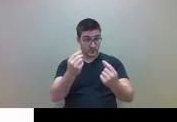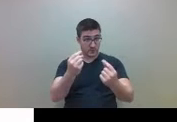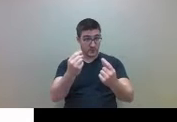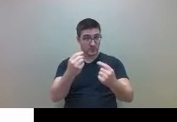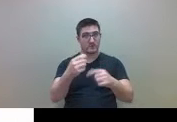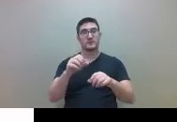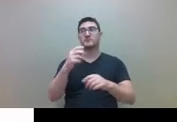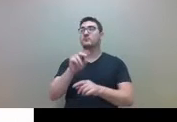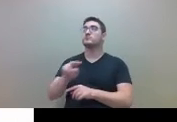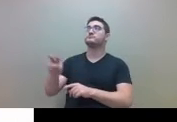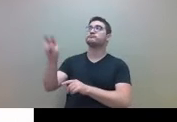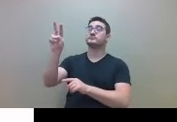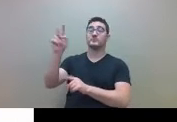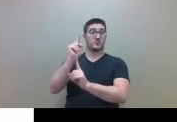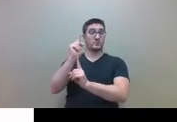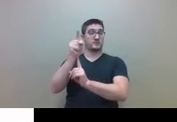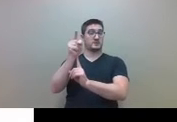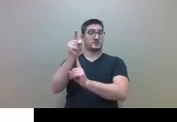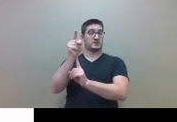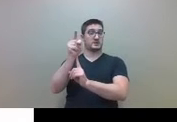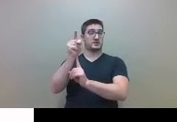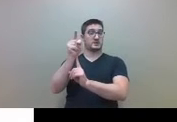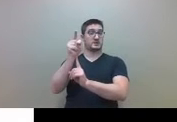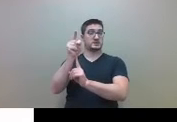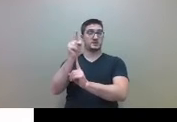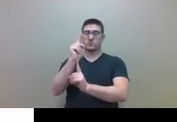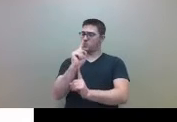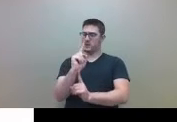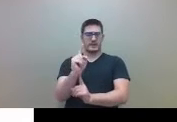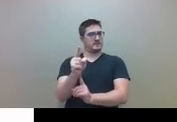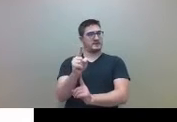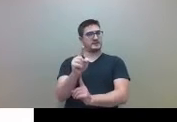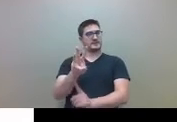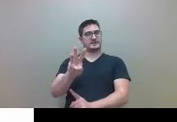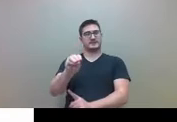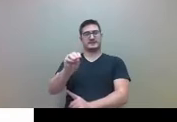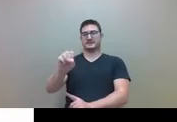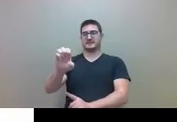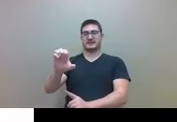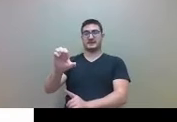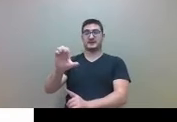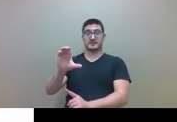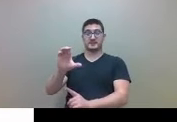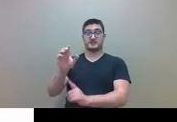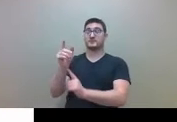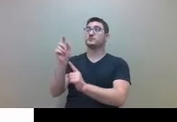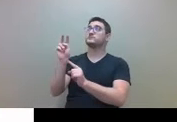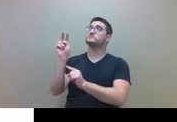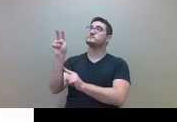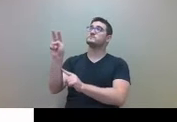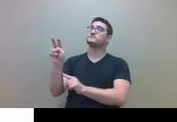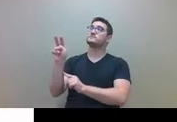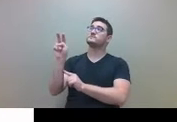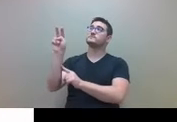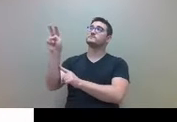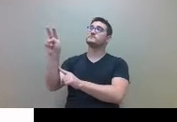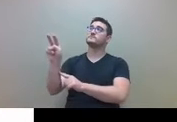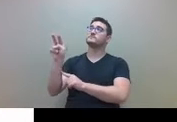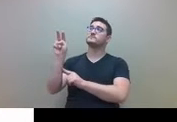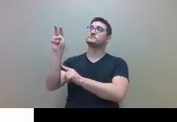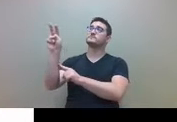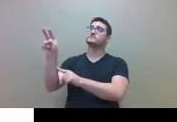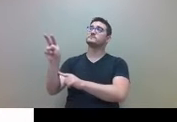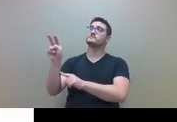1 minute every night, it actually has an accumulative effect to be watching the stars and to